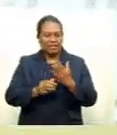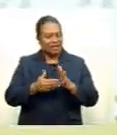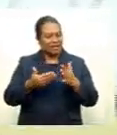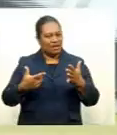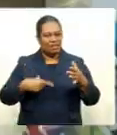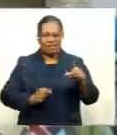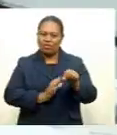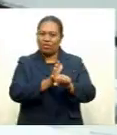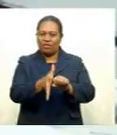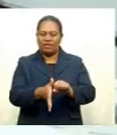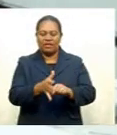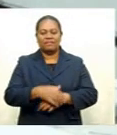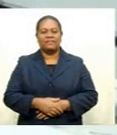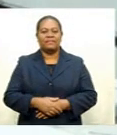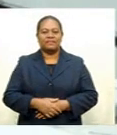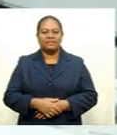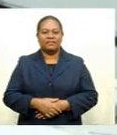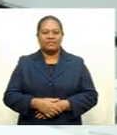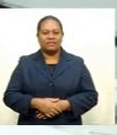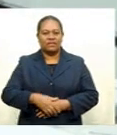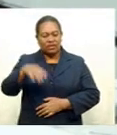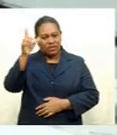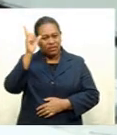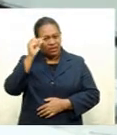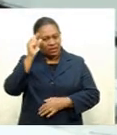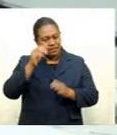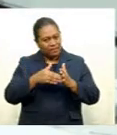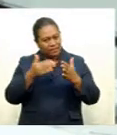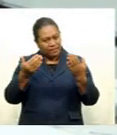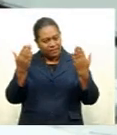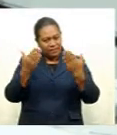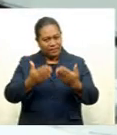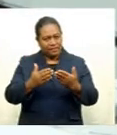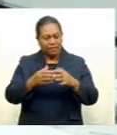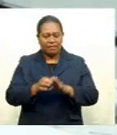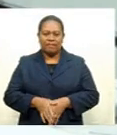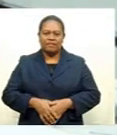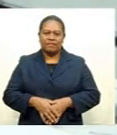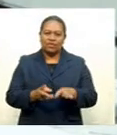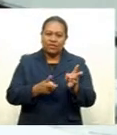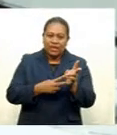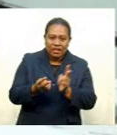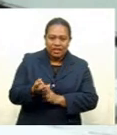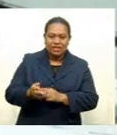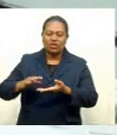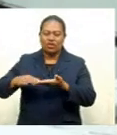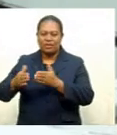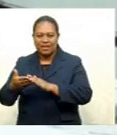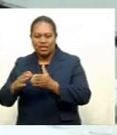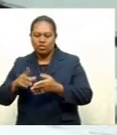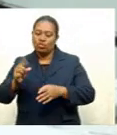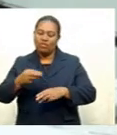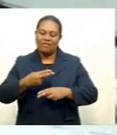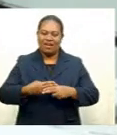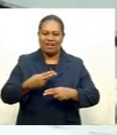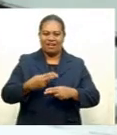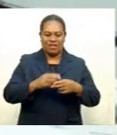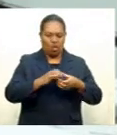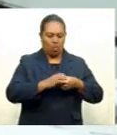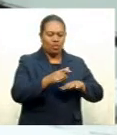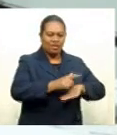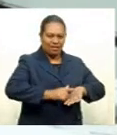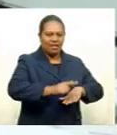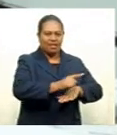currently in. Fijians, due to loss of employment, are returning to their villages and communities to farm their land, and